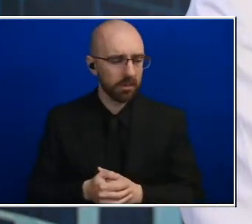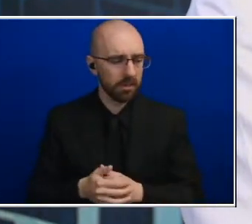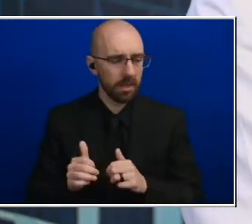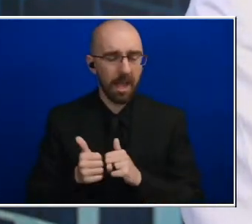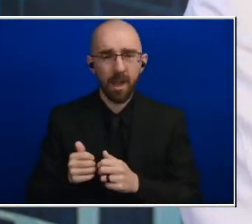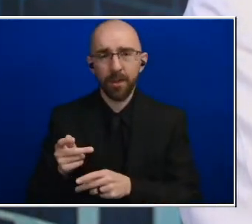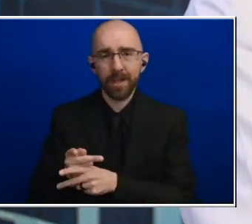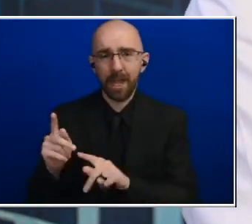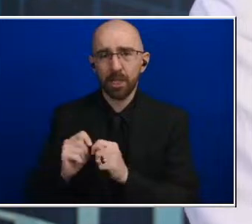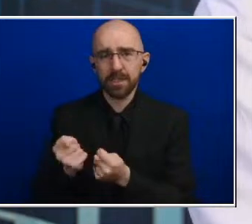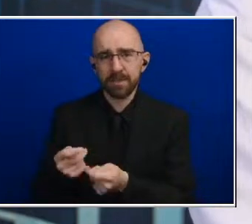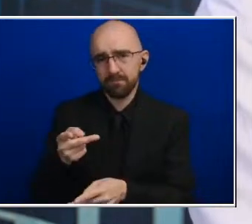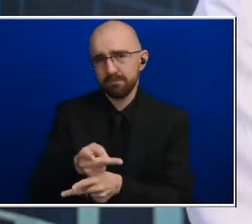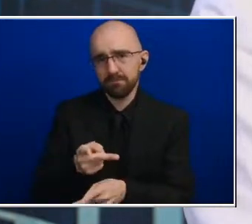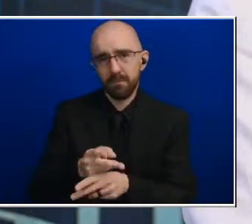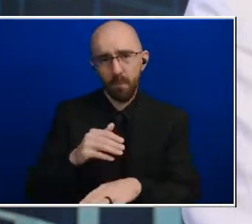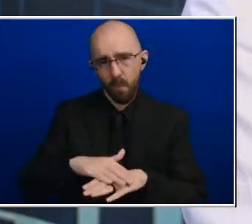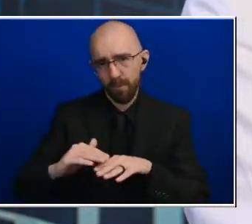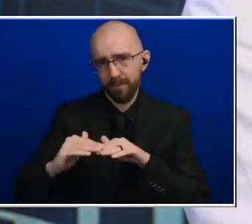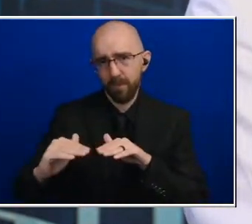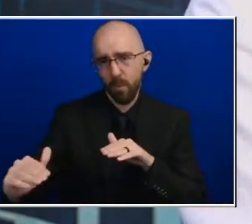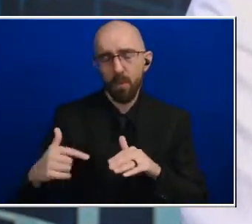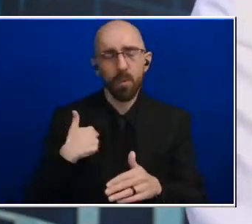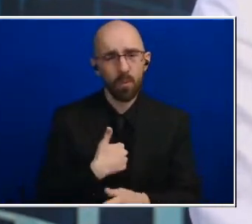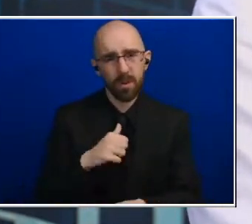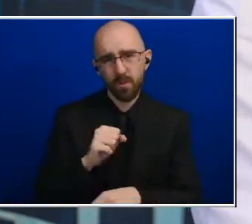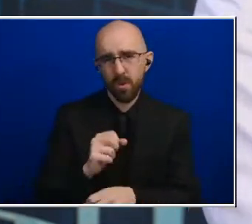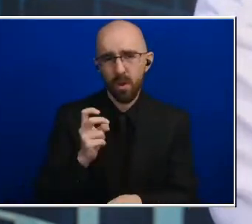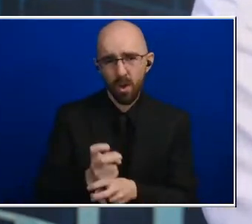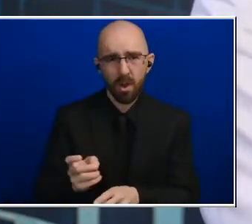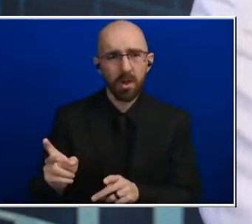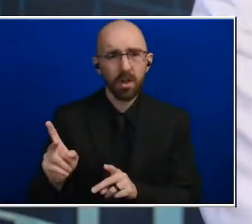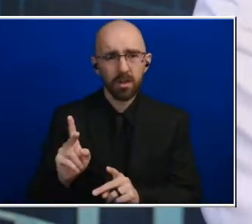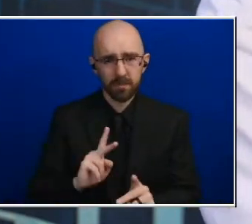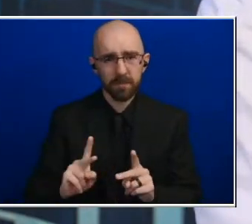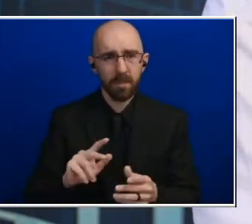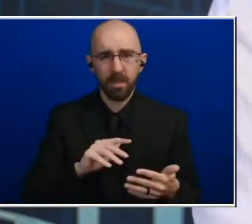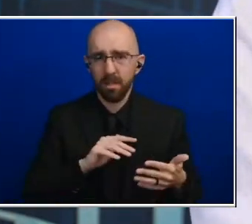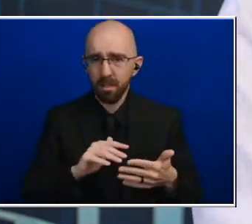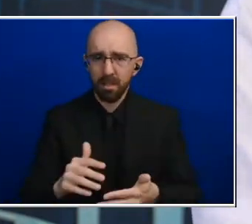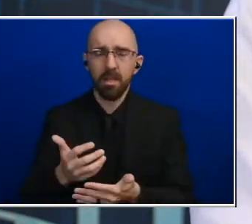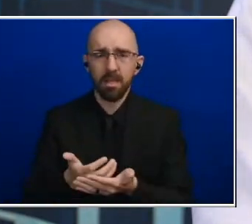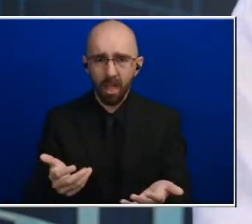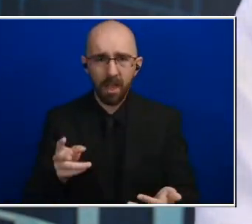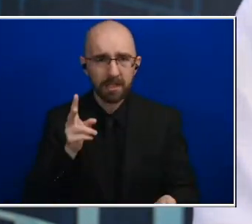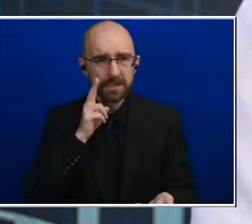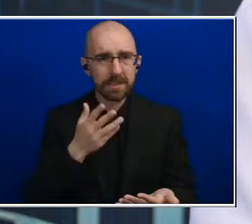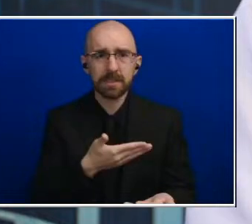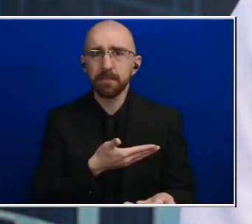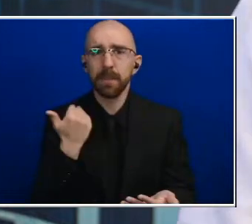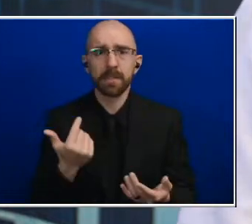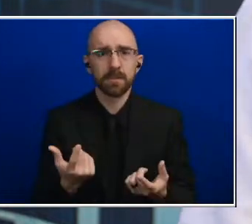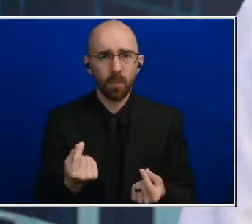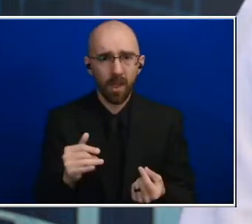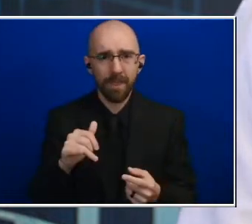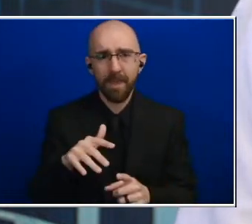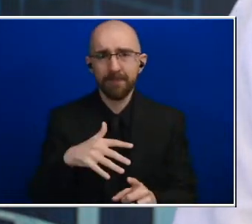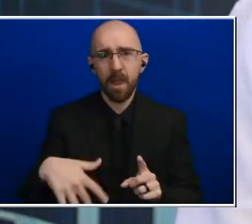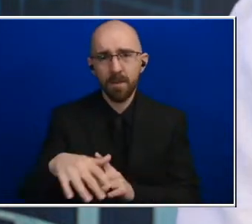on the floors, right? We work hard at that. People study that a lot to see what is the best thing. And that environment, that culture here at